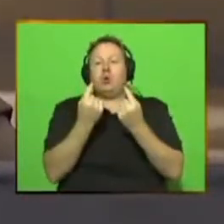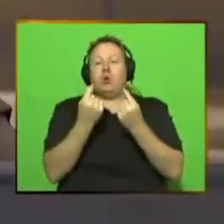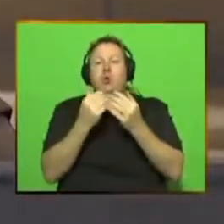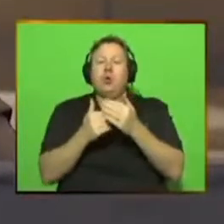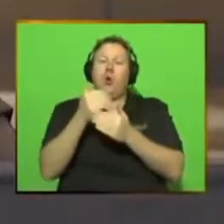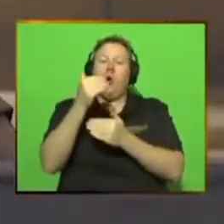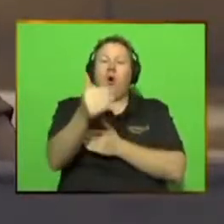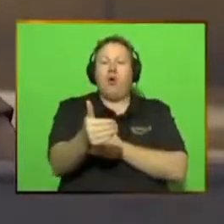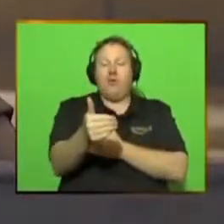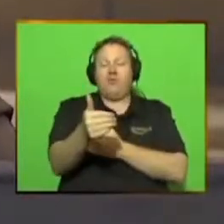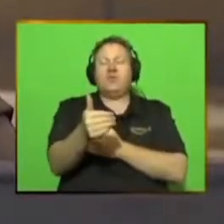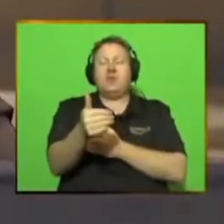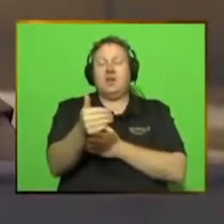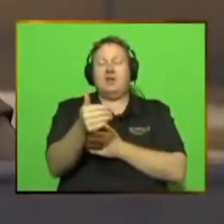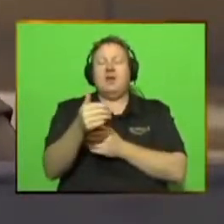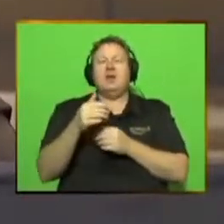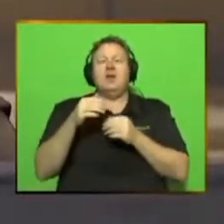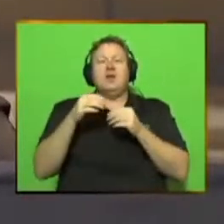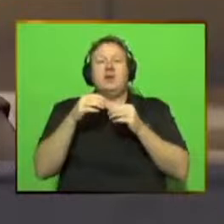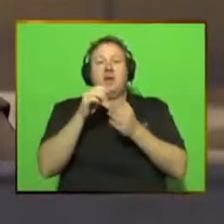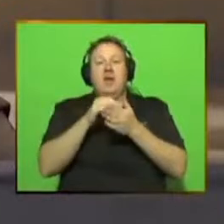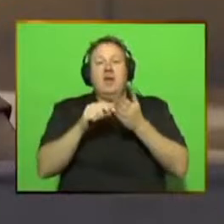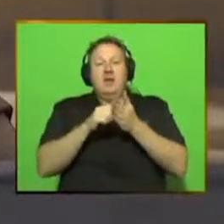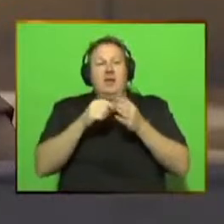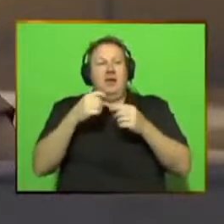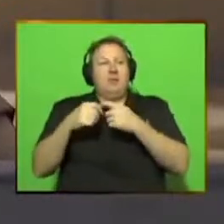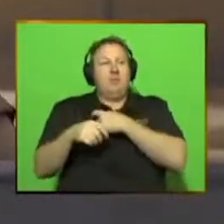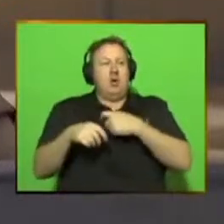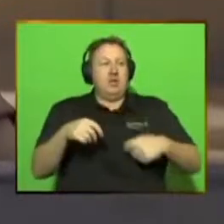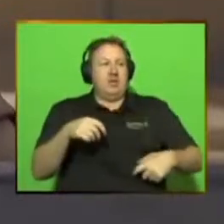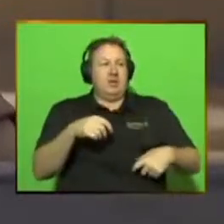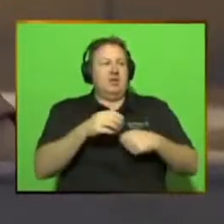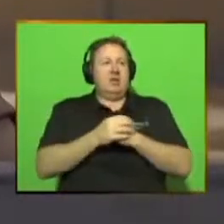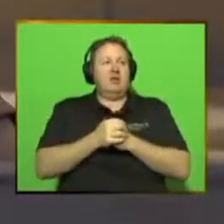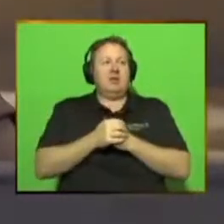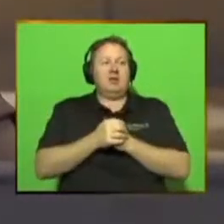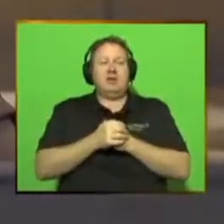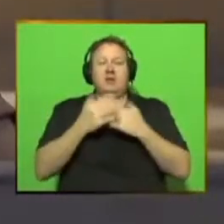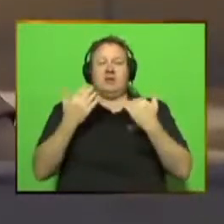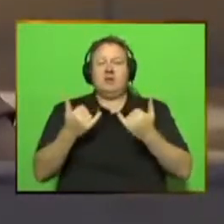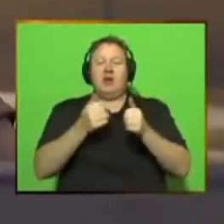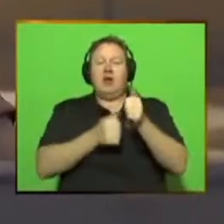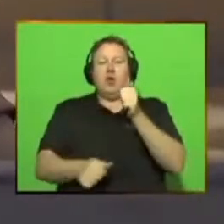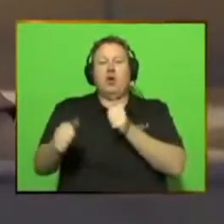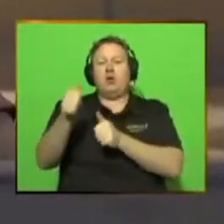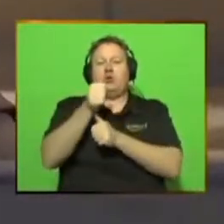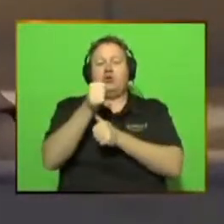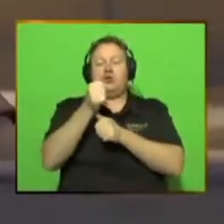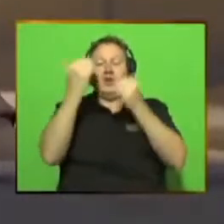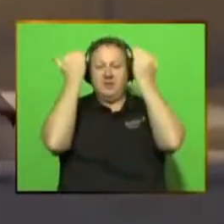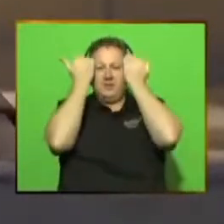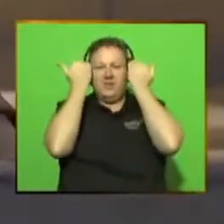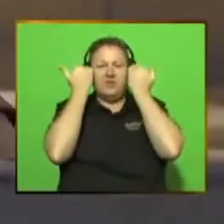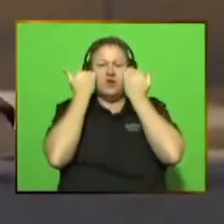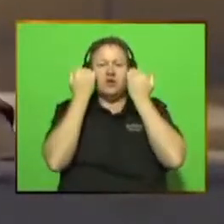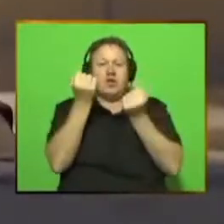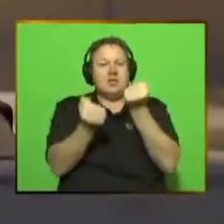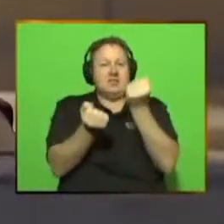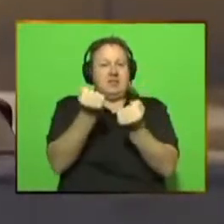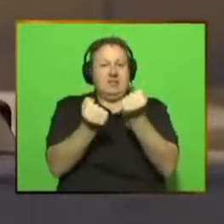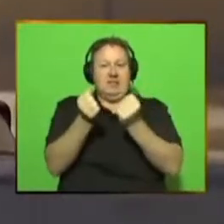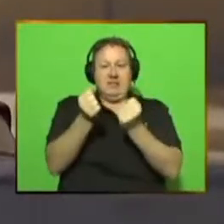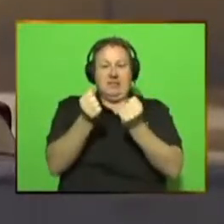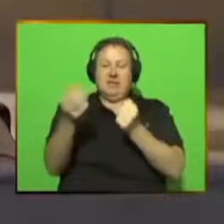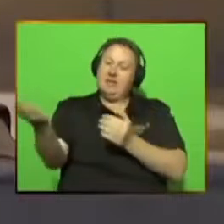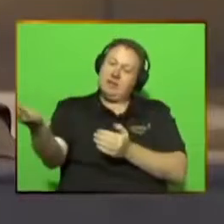the election of the President. I will now ask the Chief Justice to come